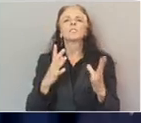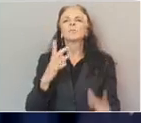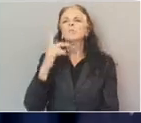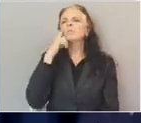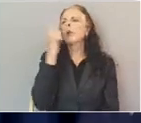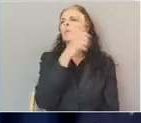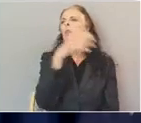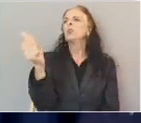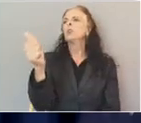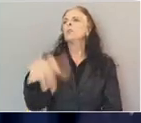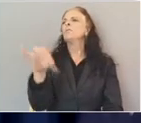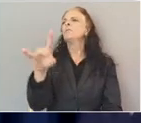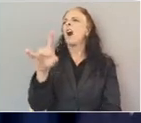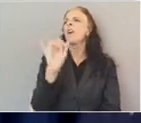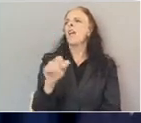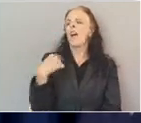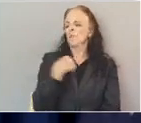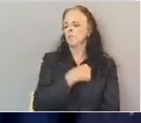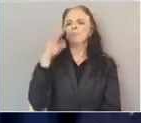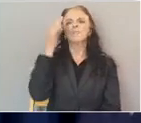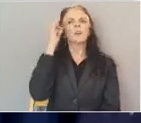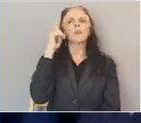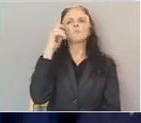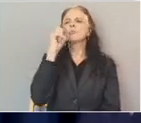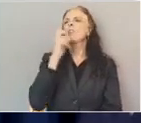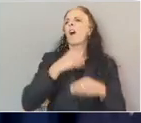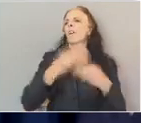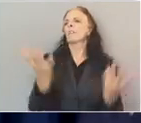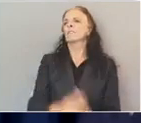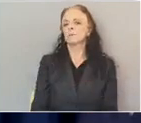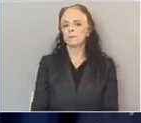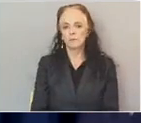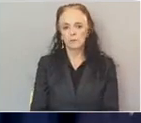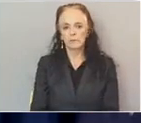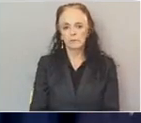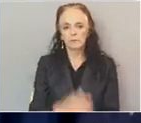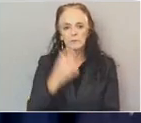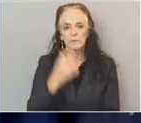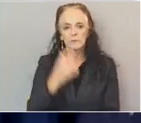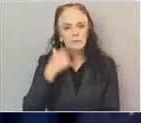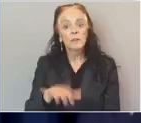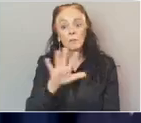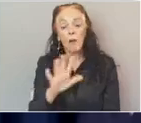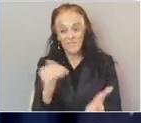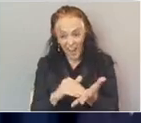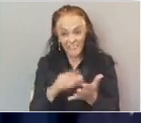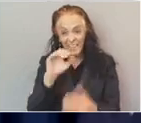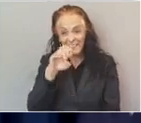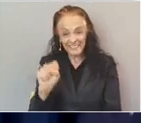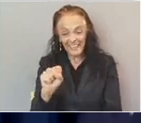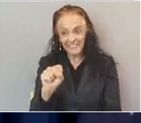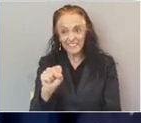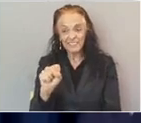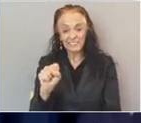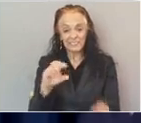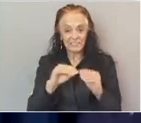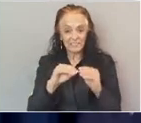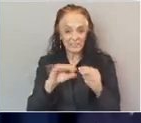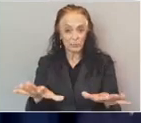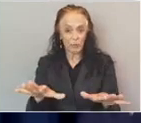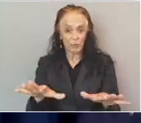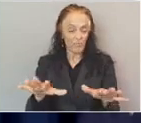unquote. On that day, we had about 5,000 cases as a nation.